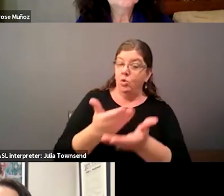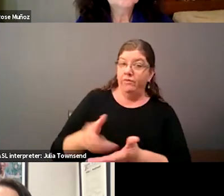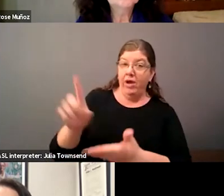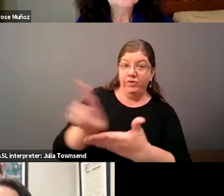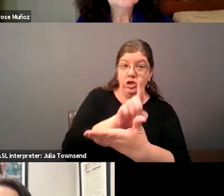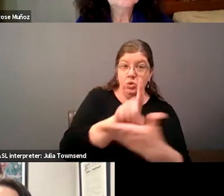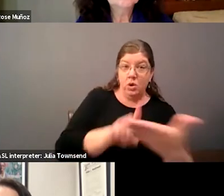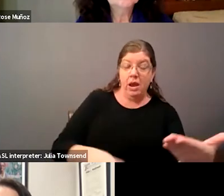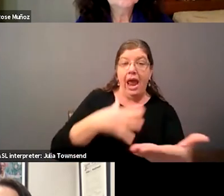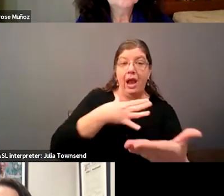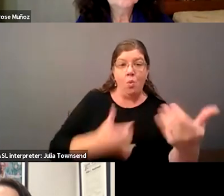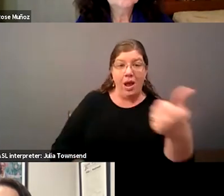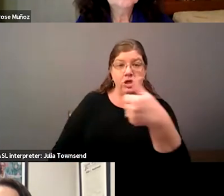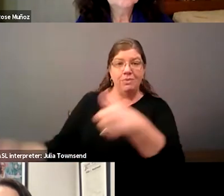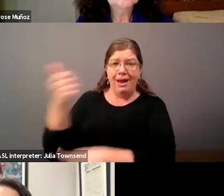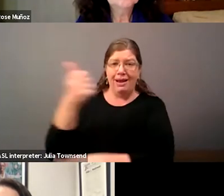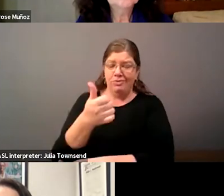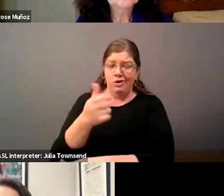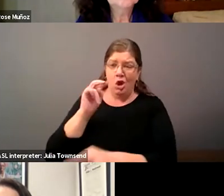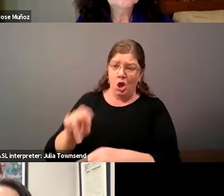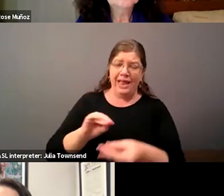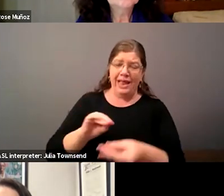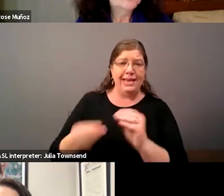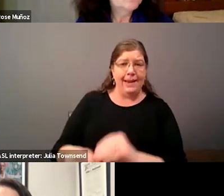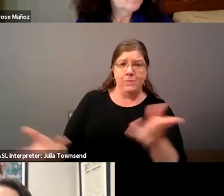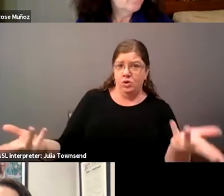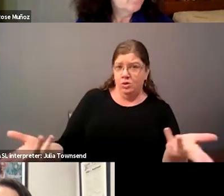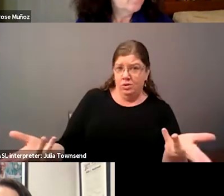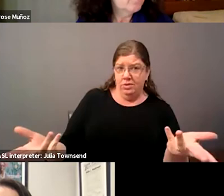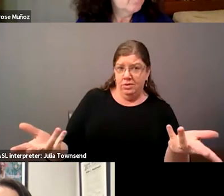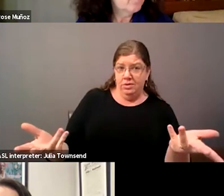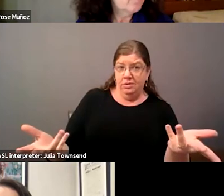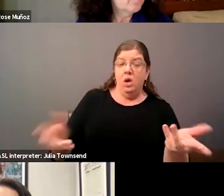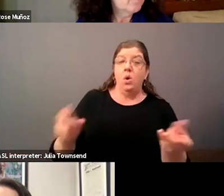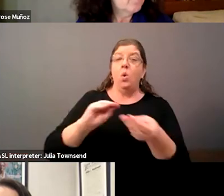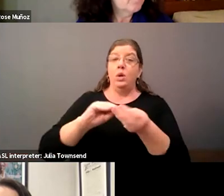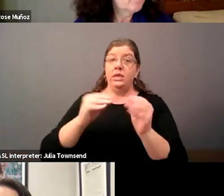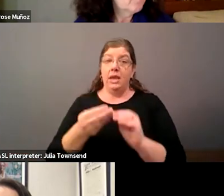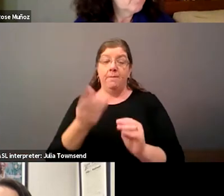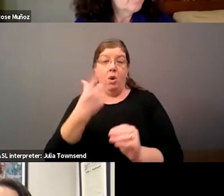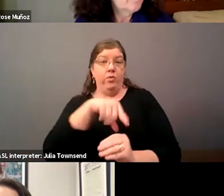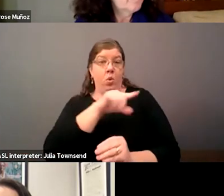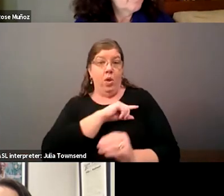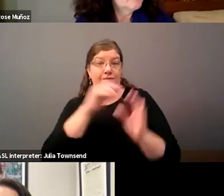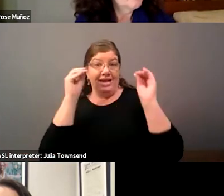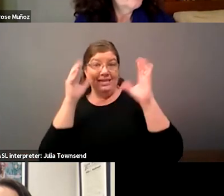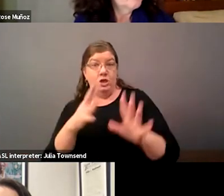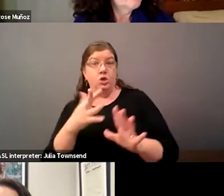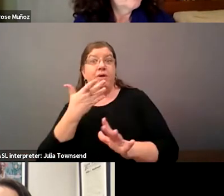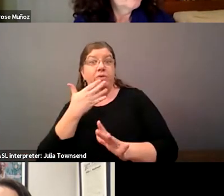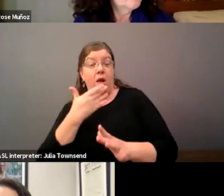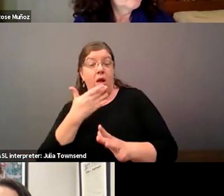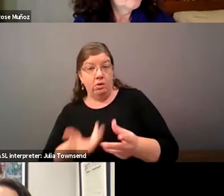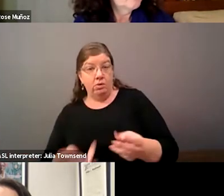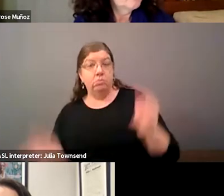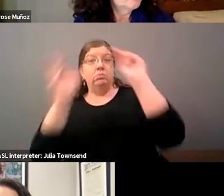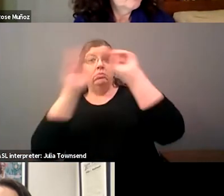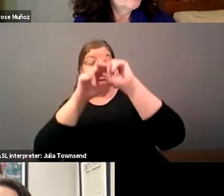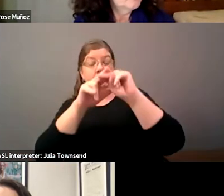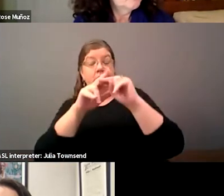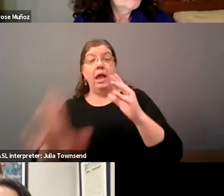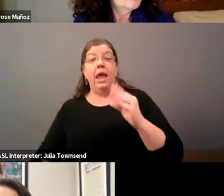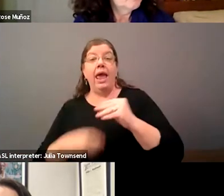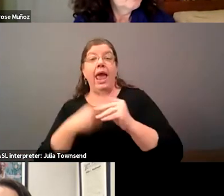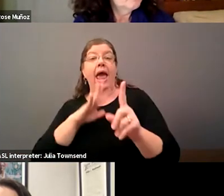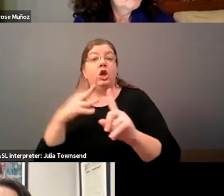in white supremacy is in the numbers when you increase the number of qualified teachers of color and add culturally